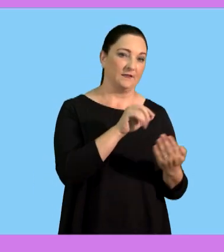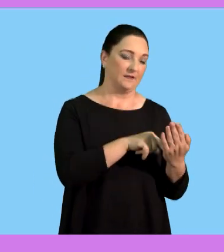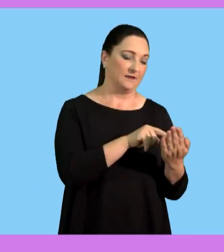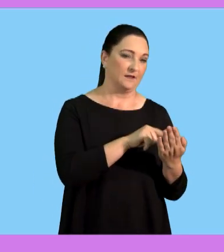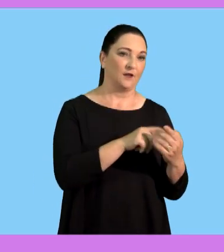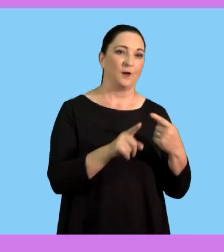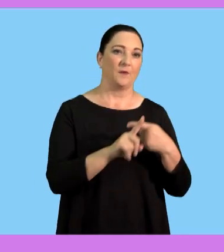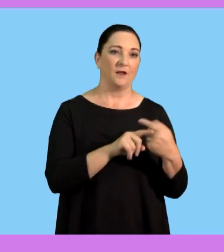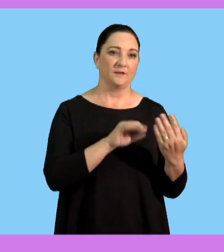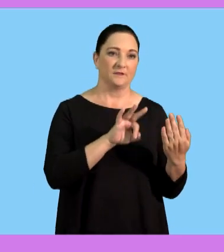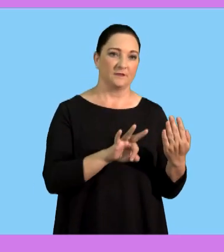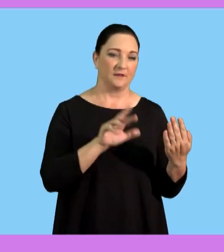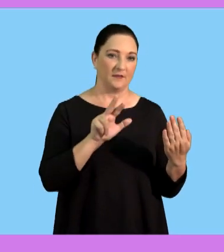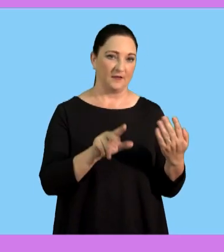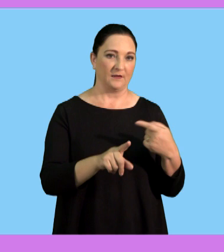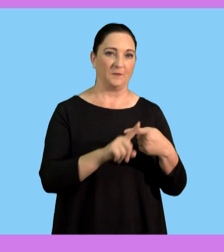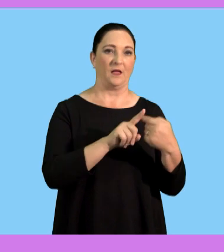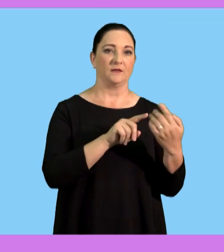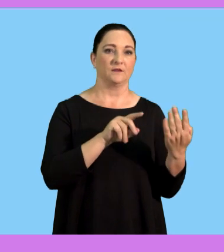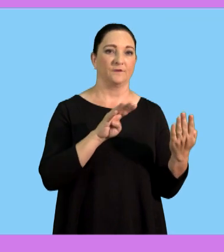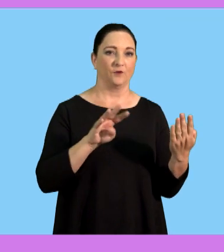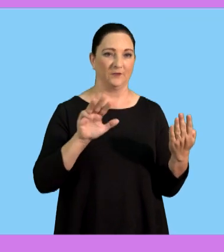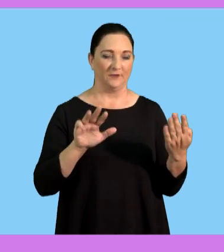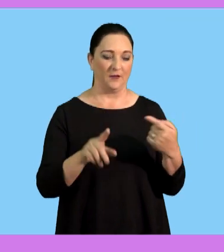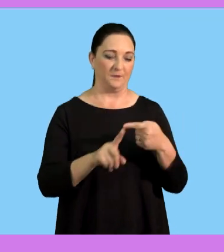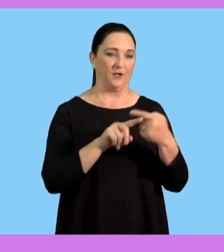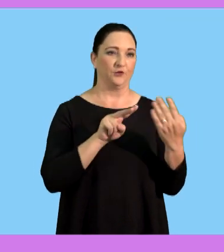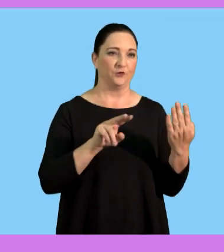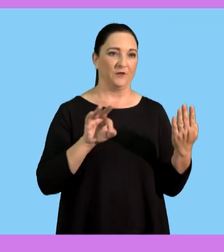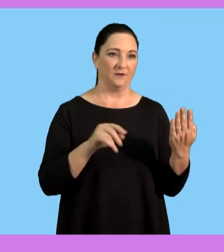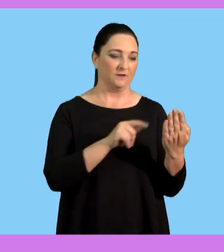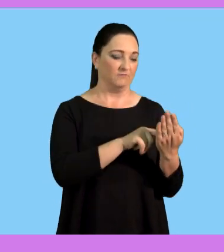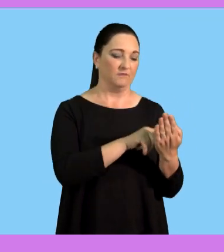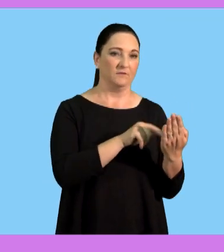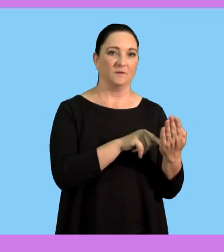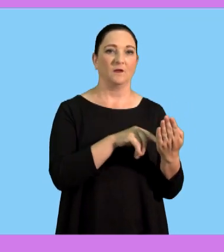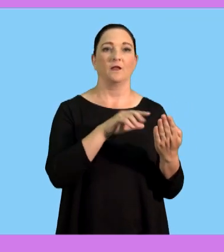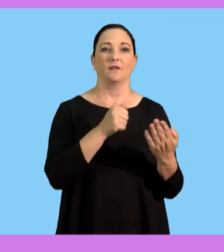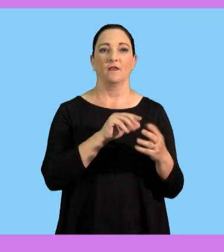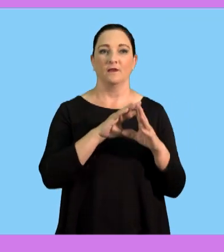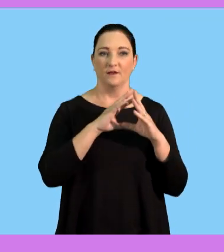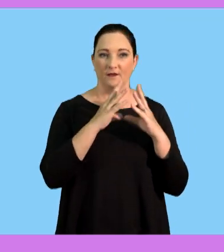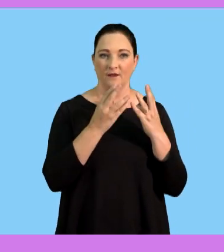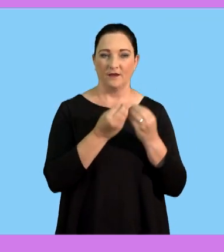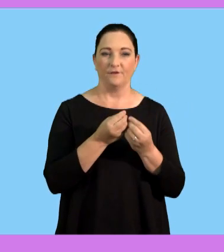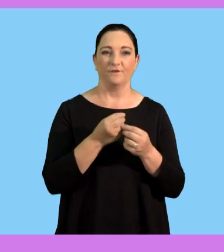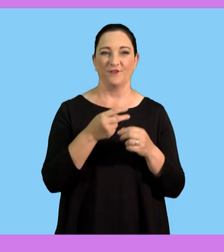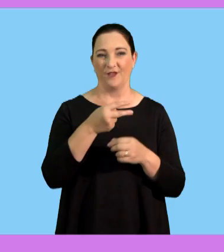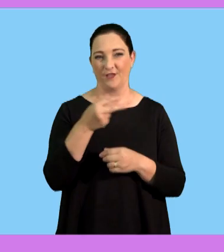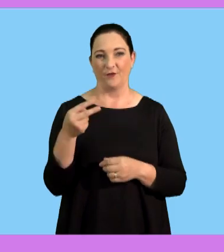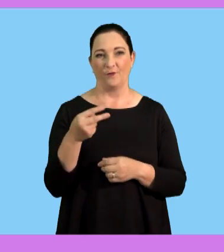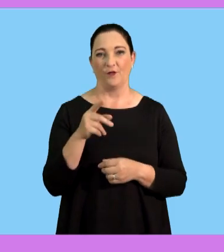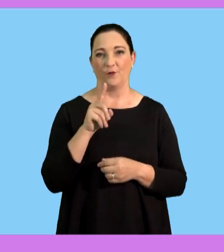plus 38 plus my 49 plus 23 equals